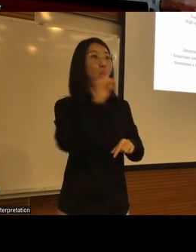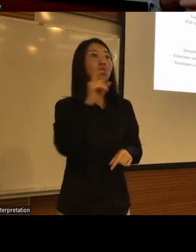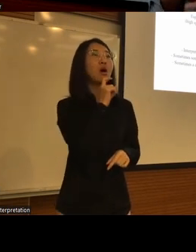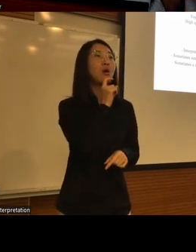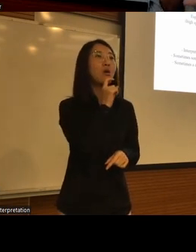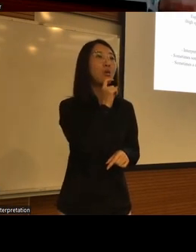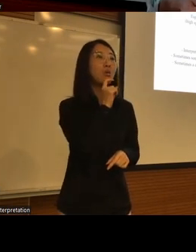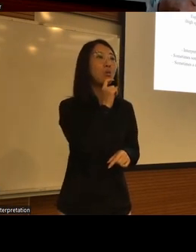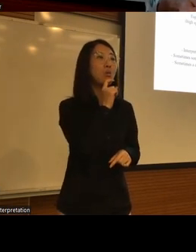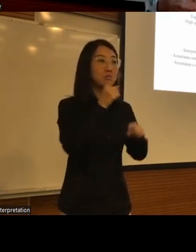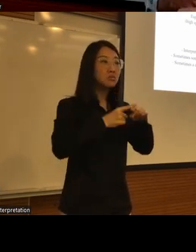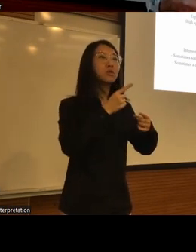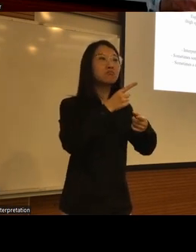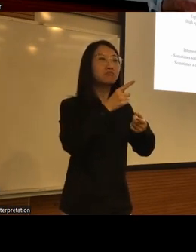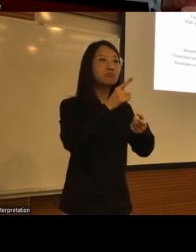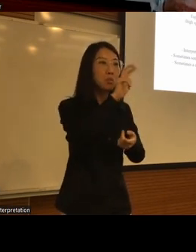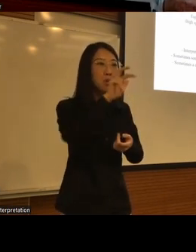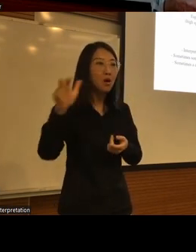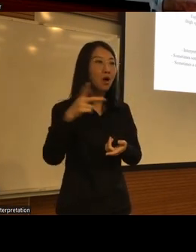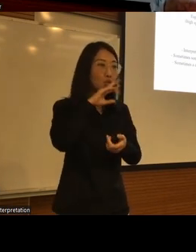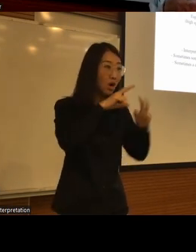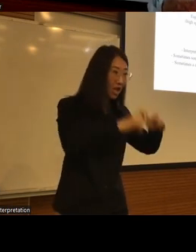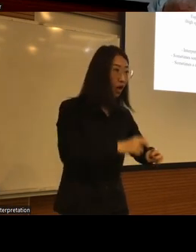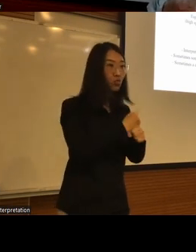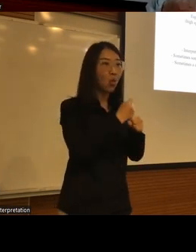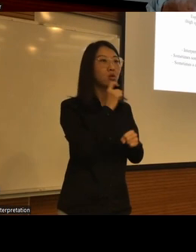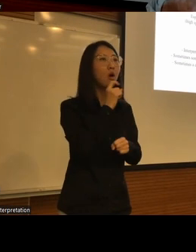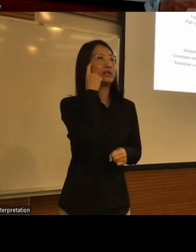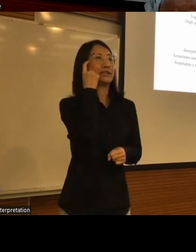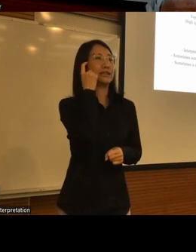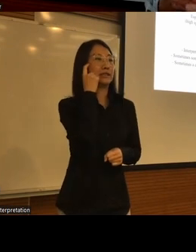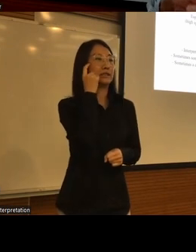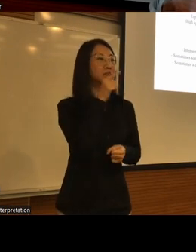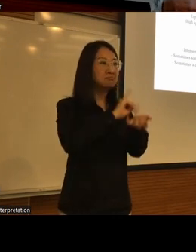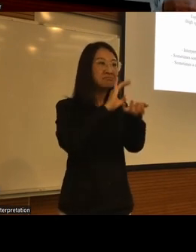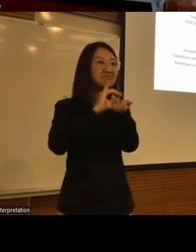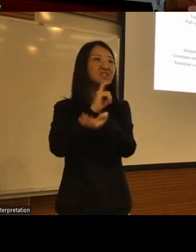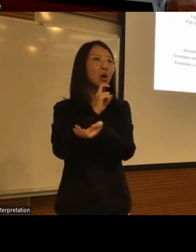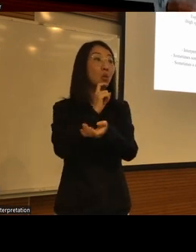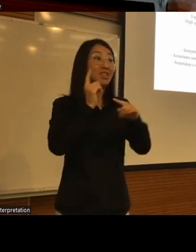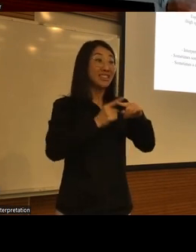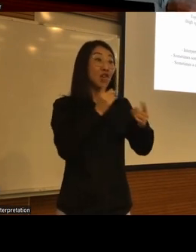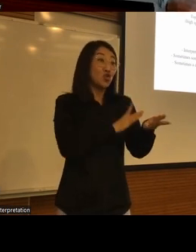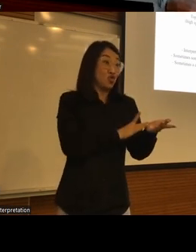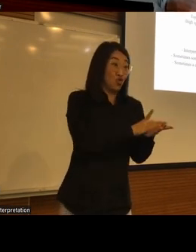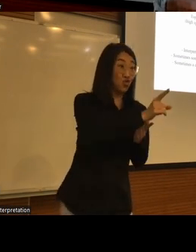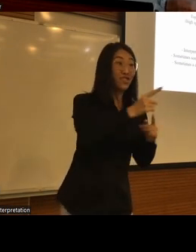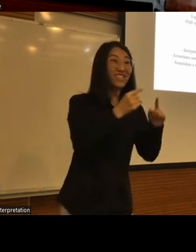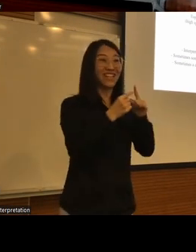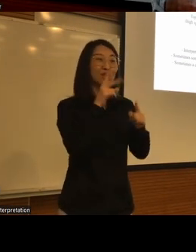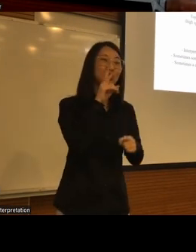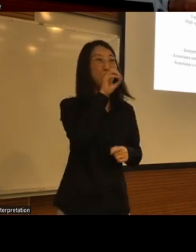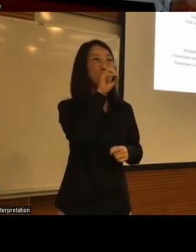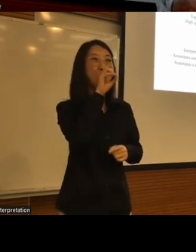something that you find out whenever you do research. This is not something that we professionals like to talk about. We're